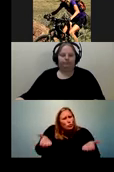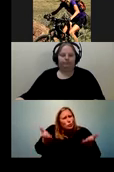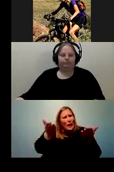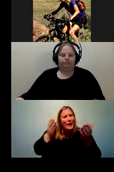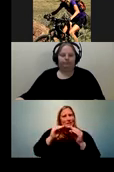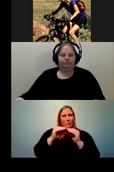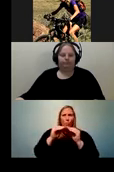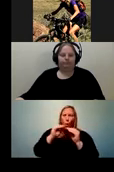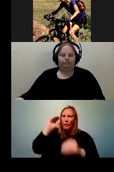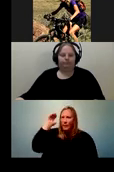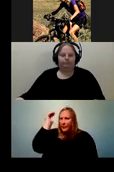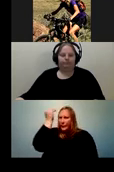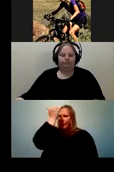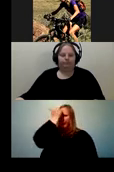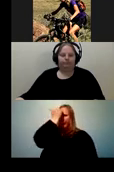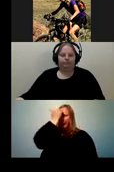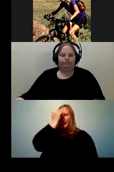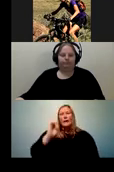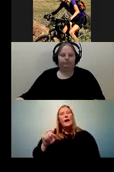our frame of mind,